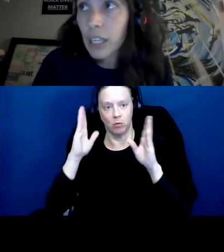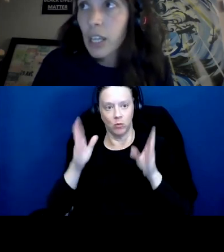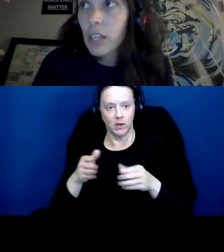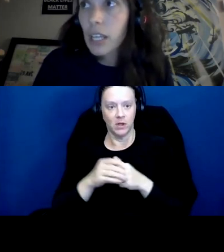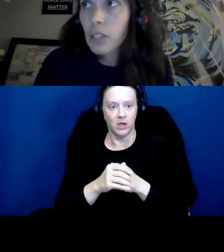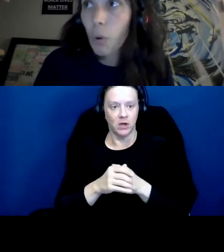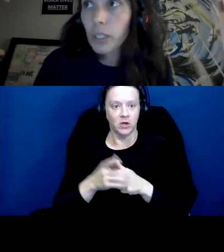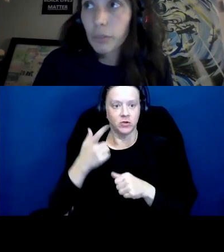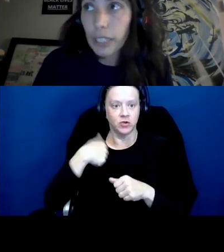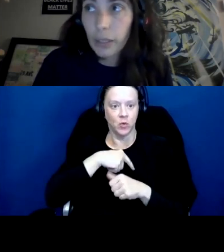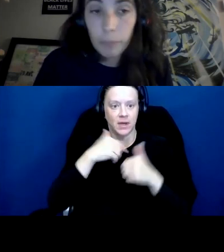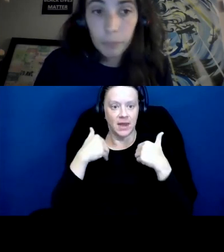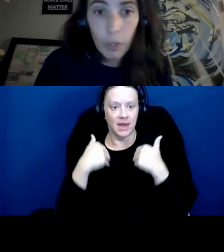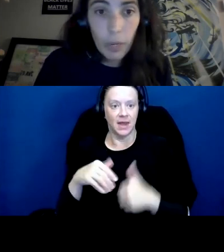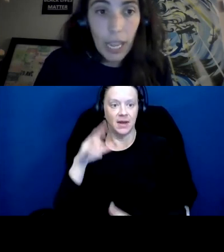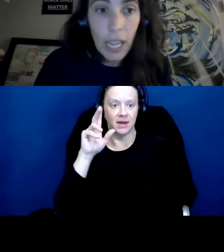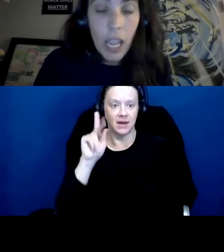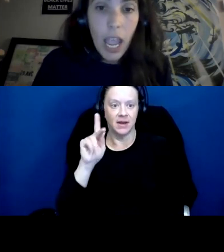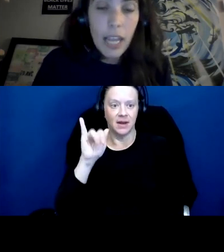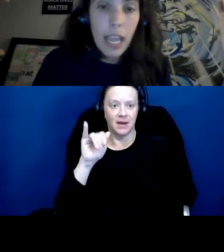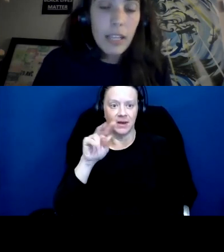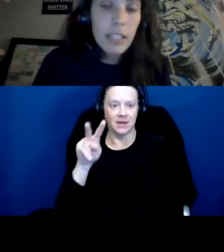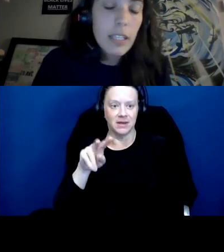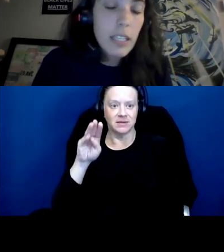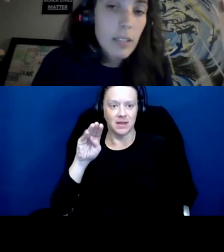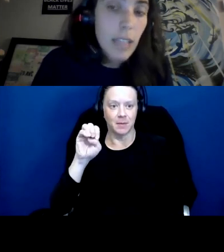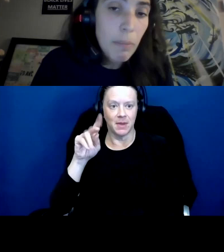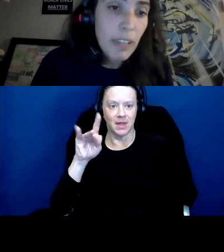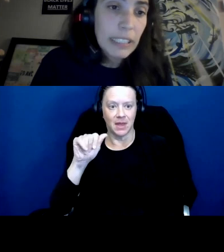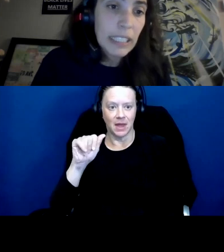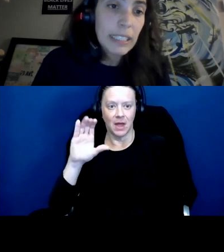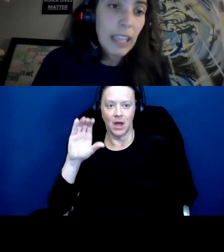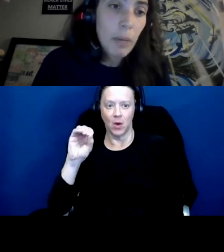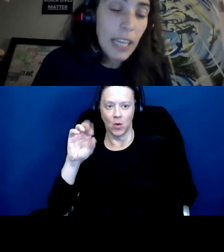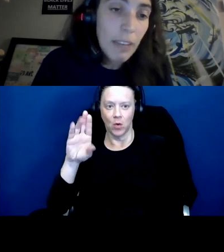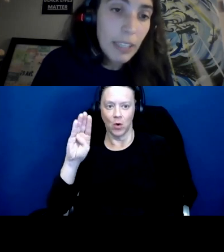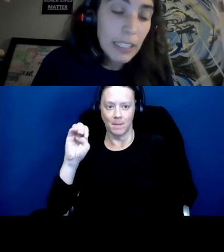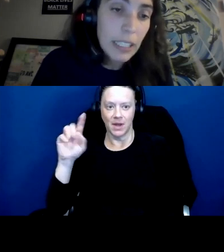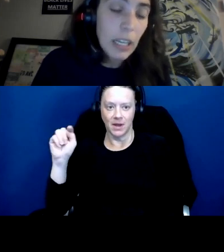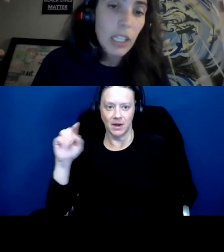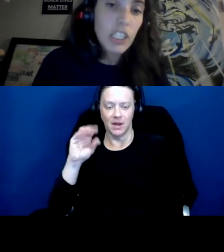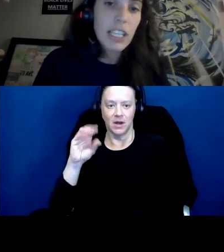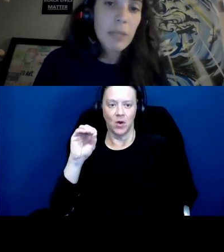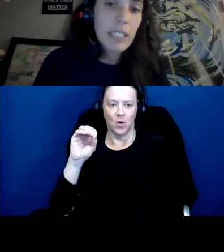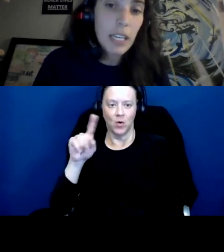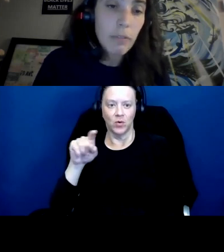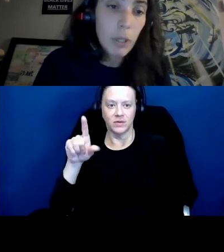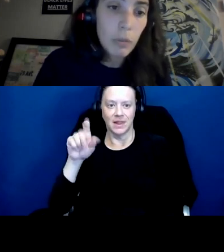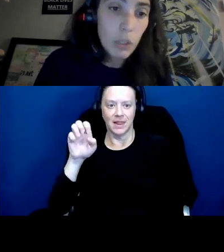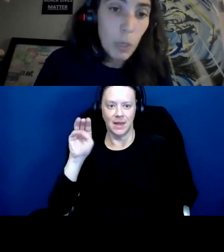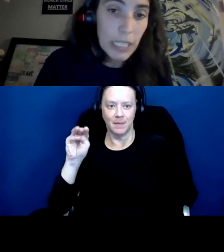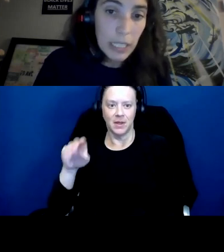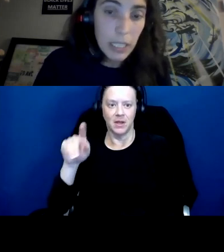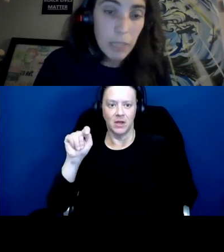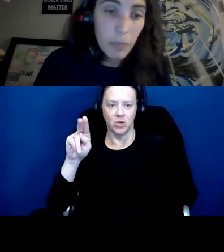vaccine this whole career. Okay. And this type of vaccine, these mRNA vaccine technologies, have been studied for